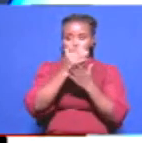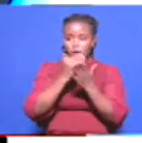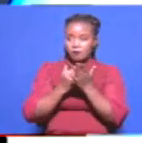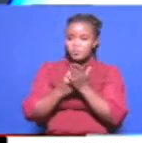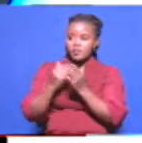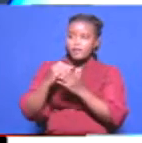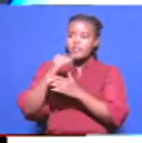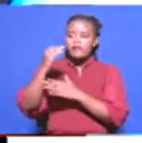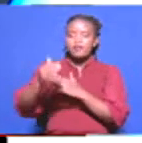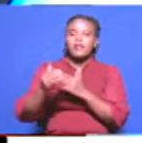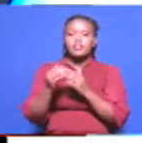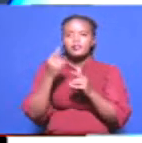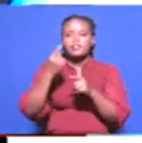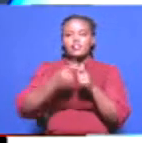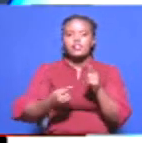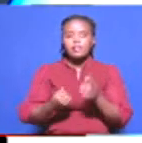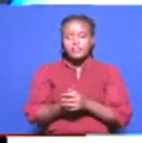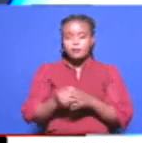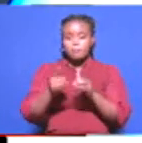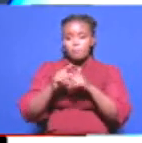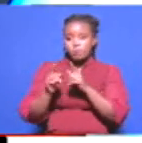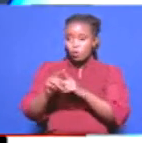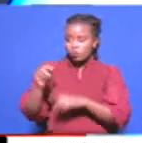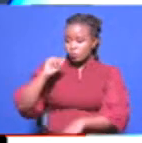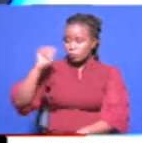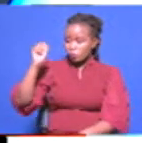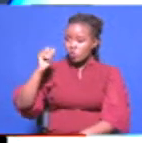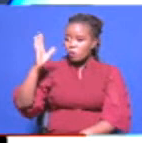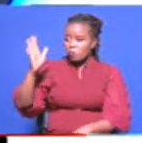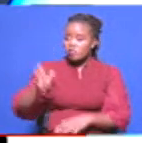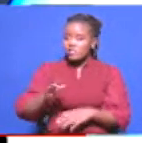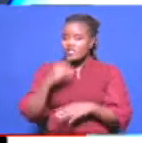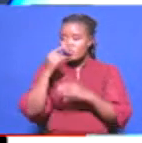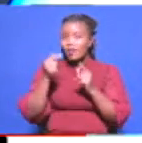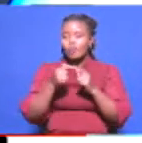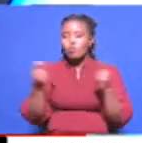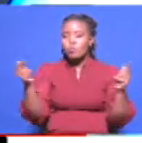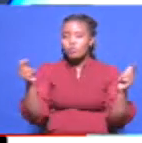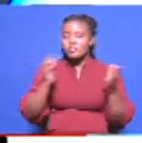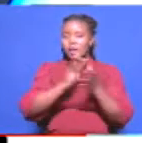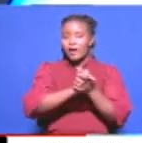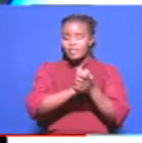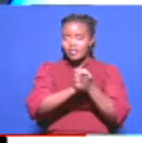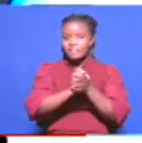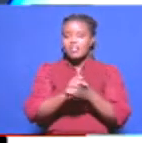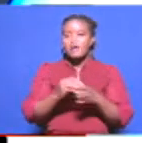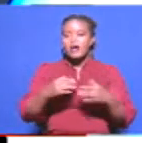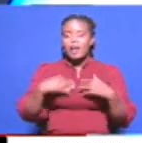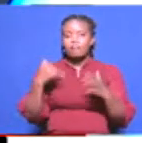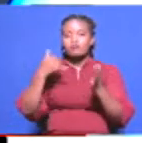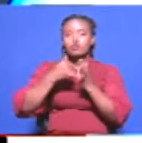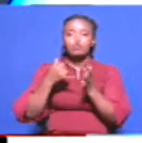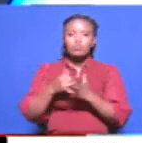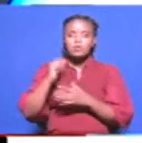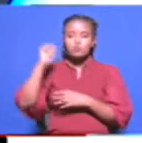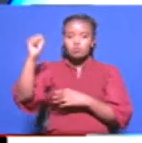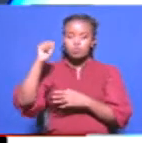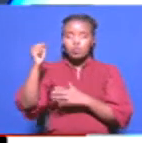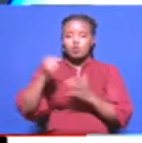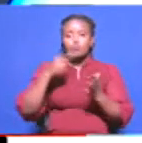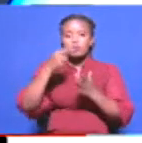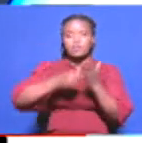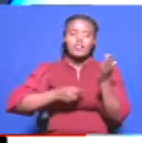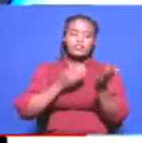year. Mbadi says politicians opposed to the handshake are playing populist politics with the tax proposals in the Finance